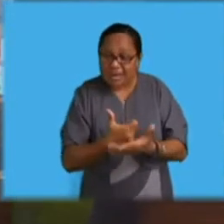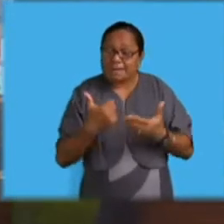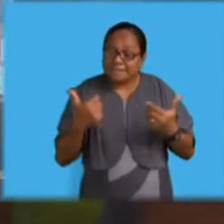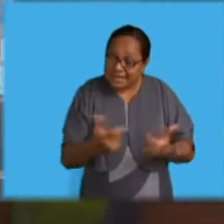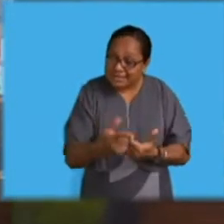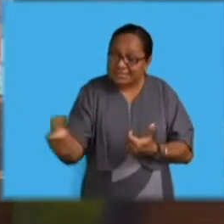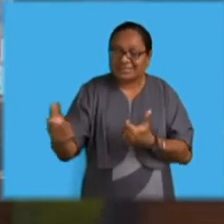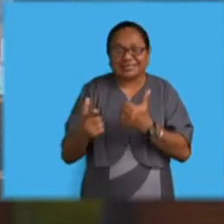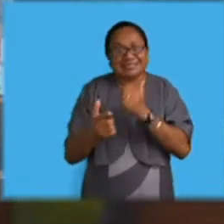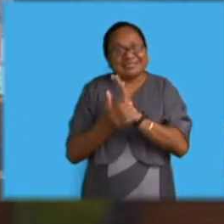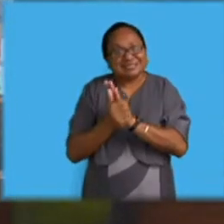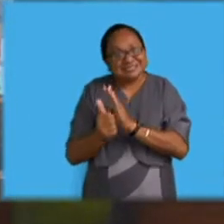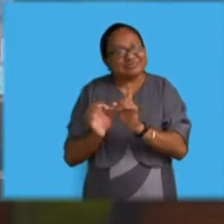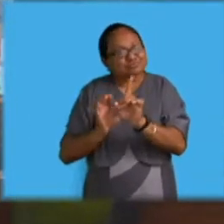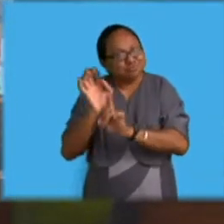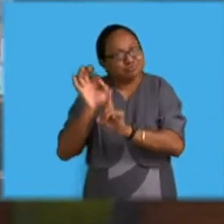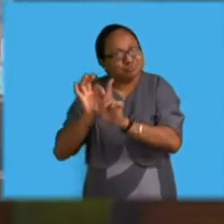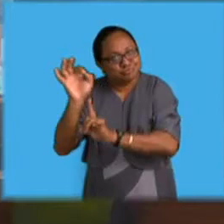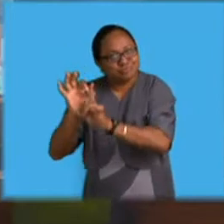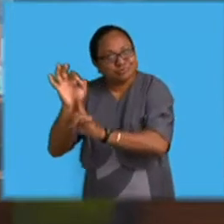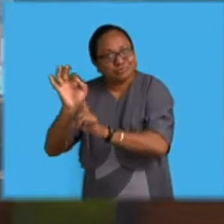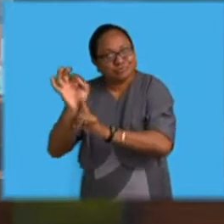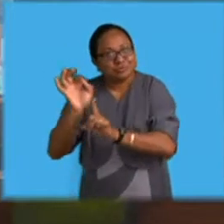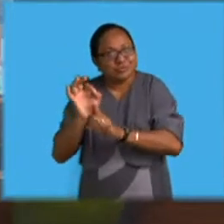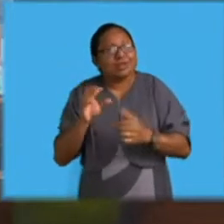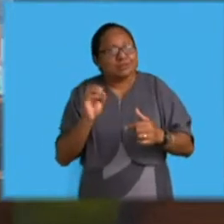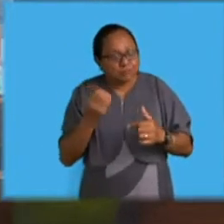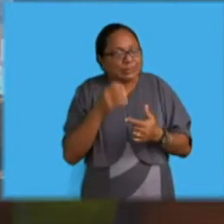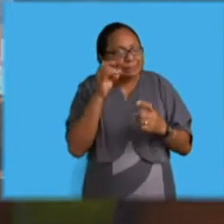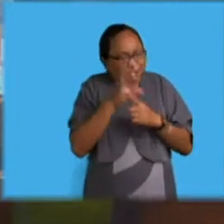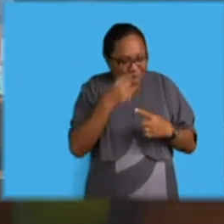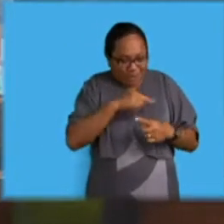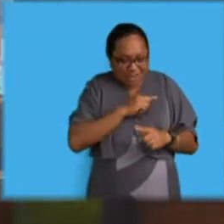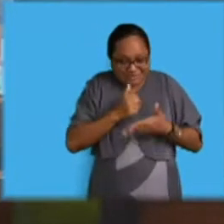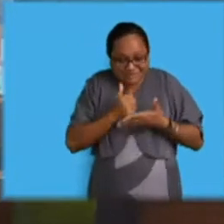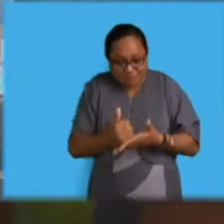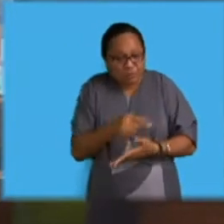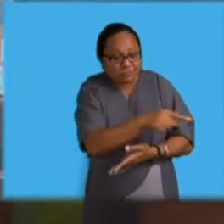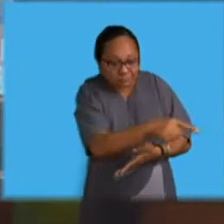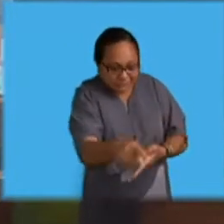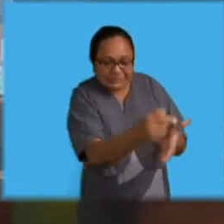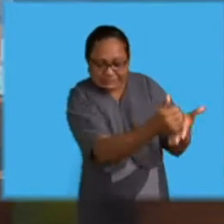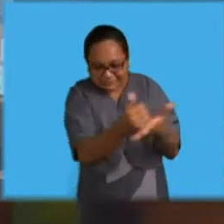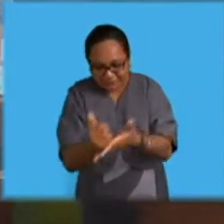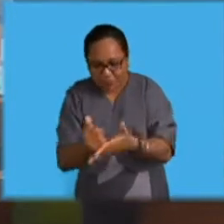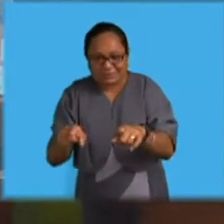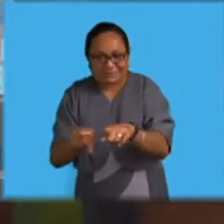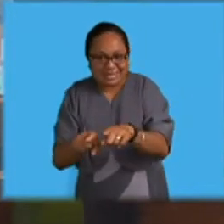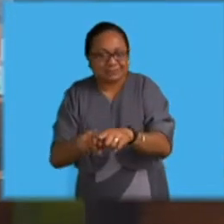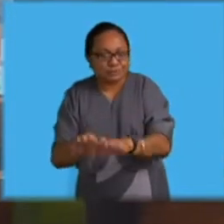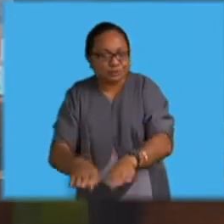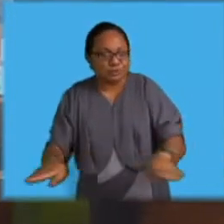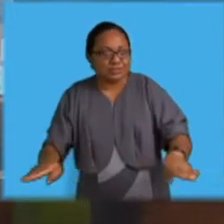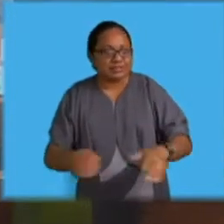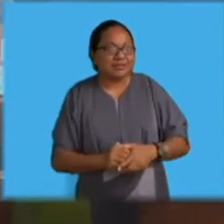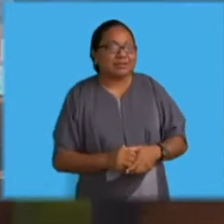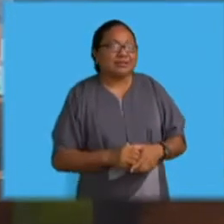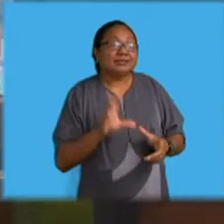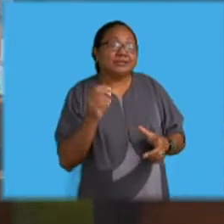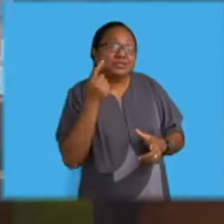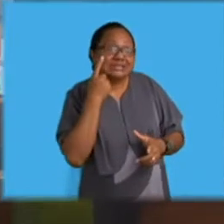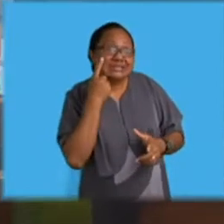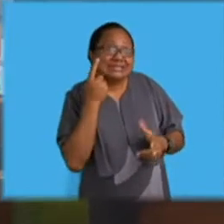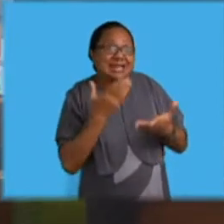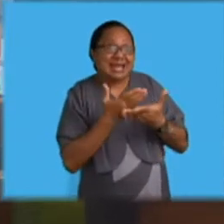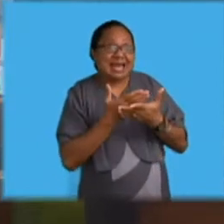little bit of tap, little bit of support from us as well as the private sector to see how we could get this